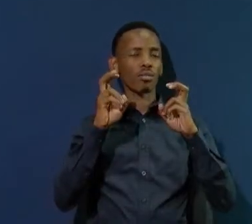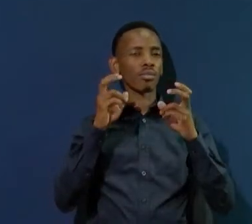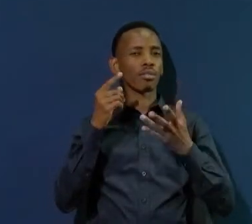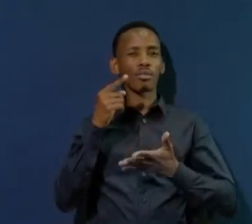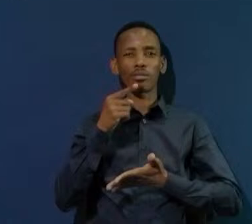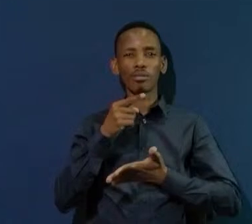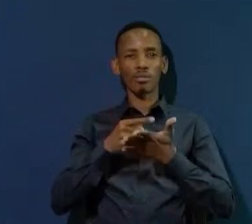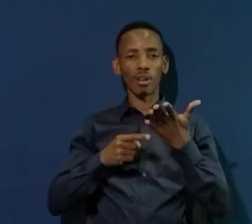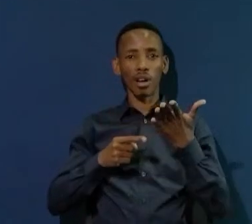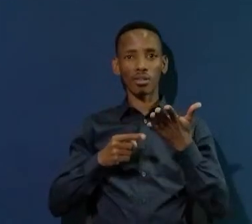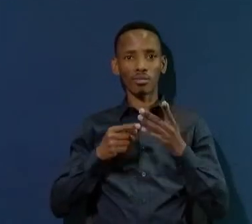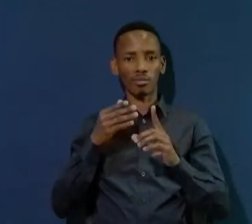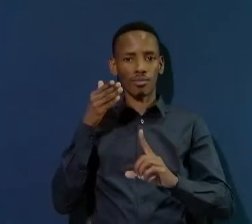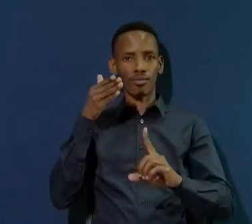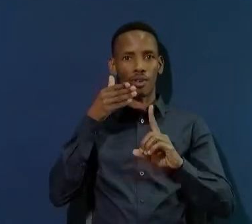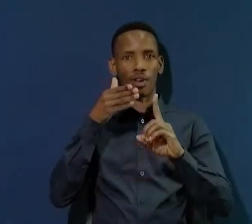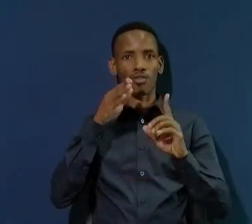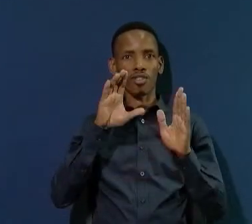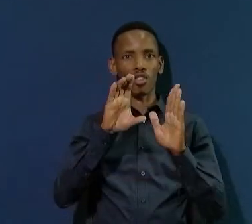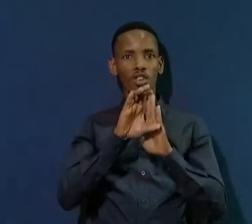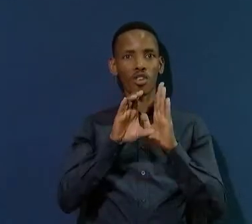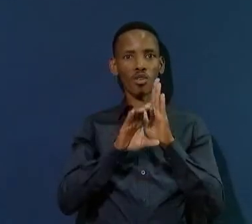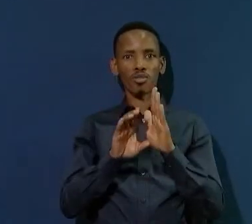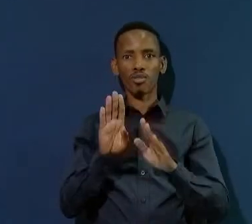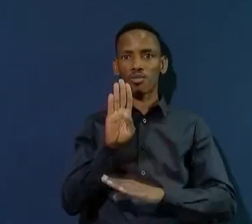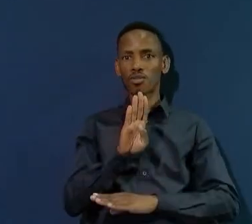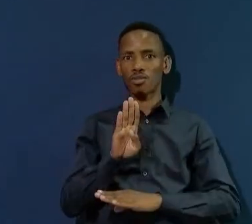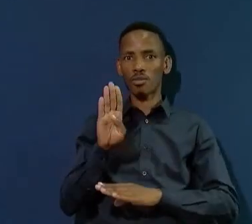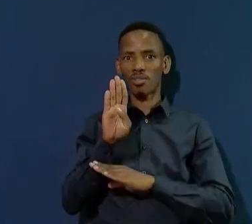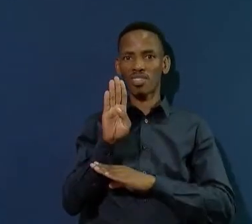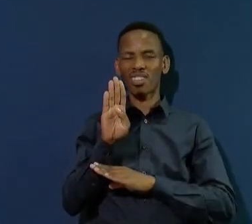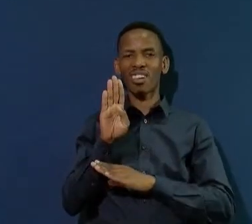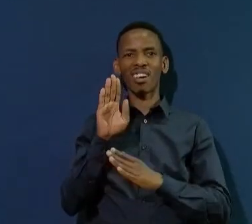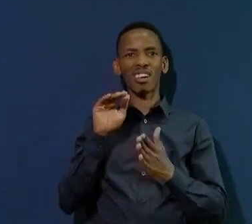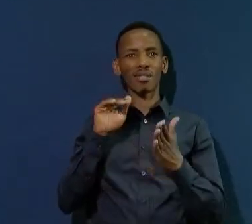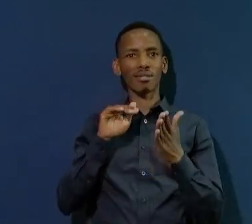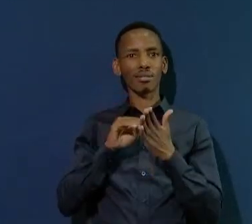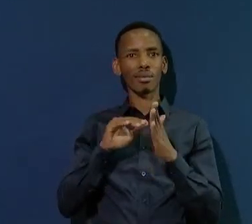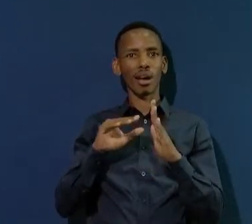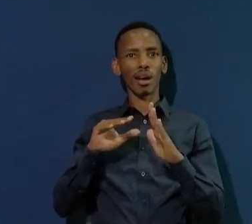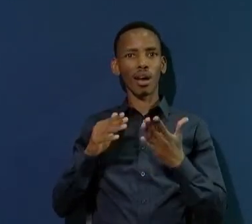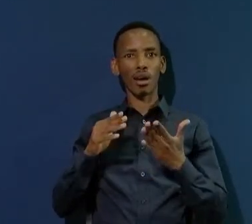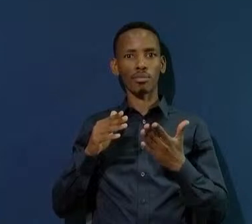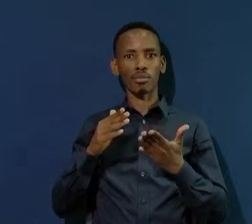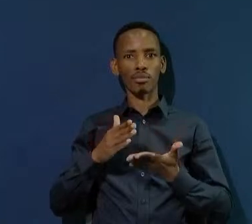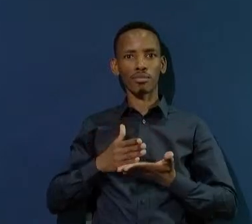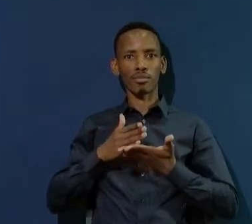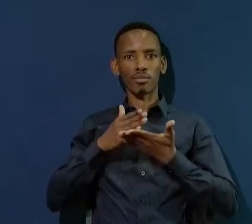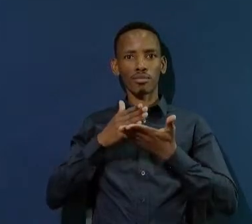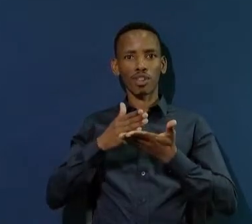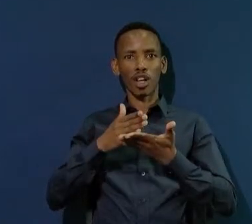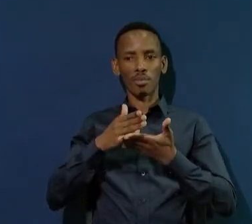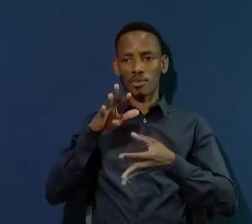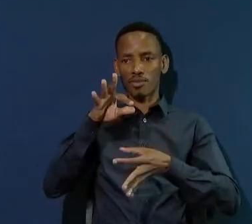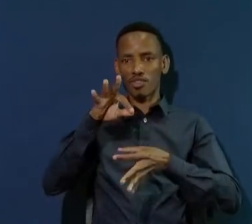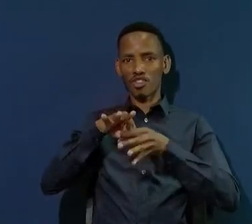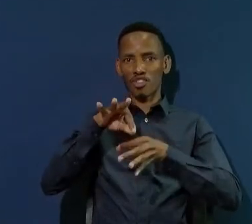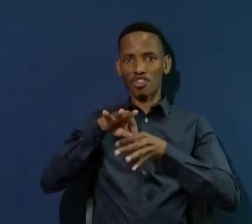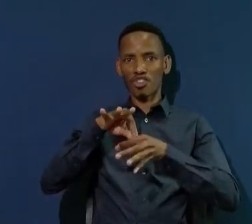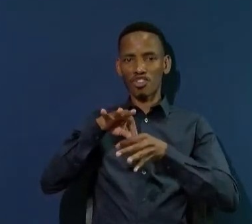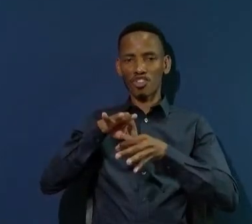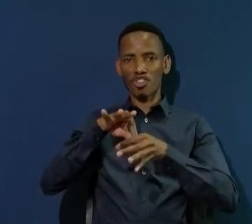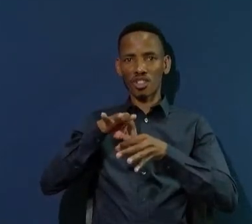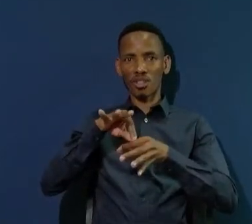Which is to look at the Constitution and how it features in an election year. How does it feature in the national